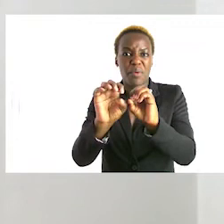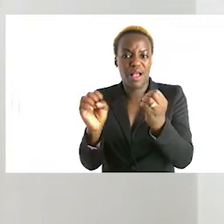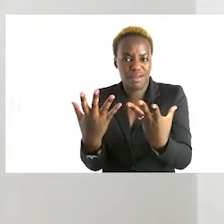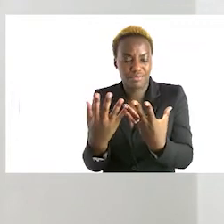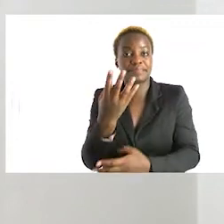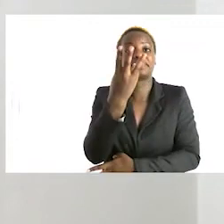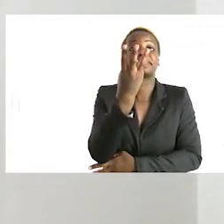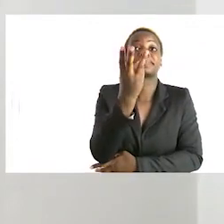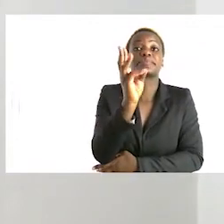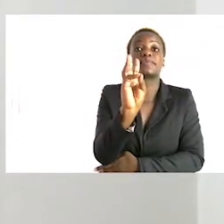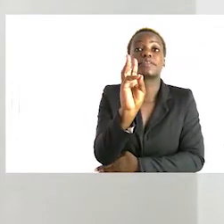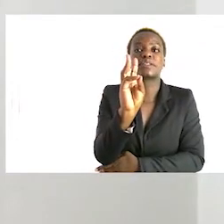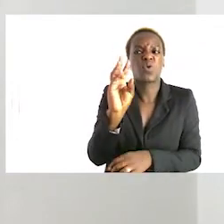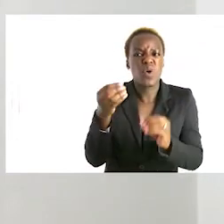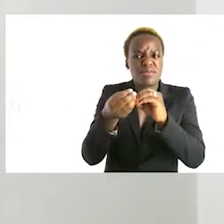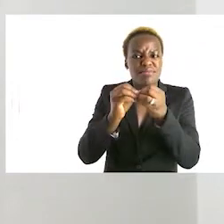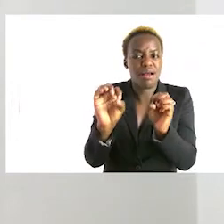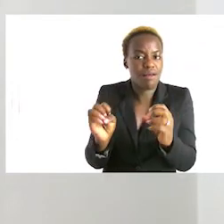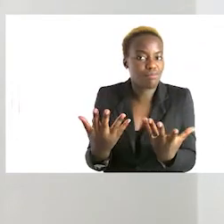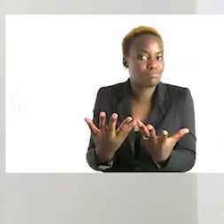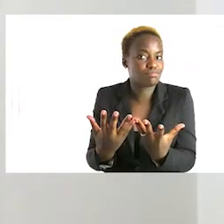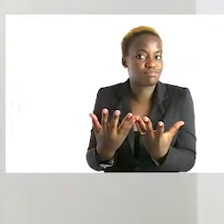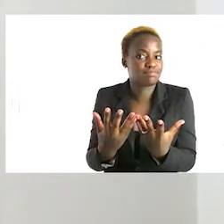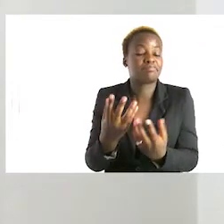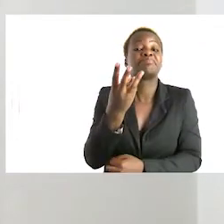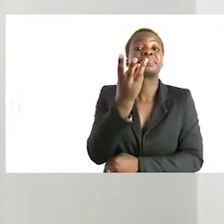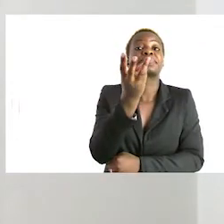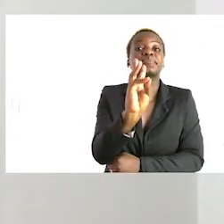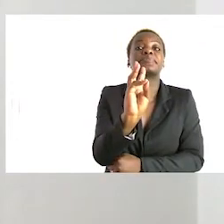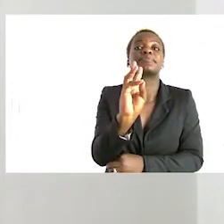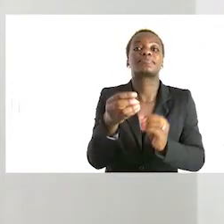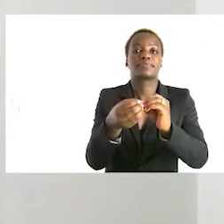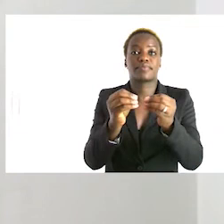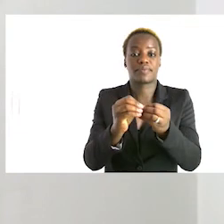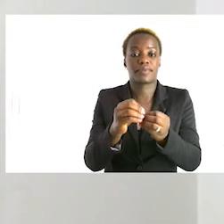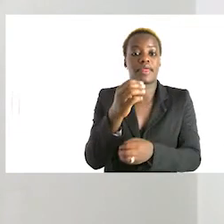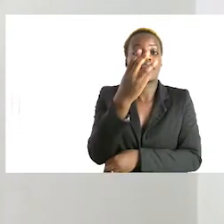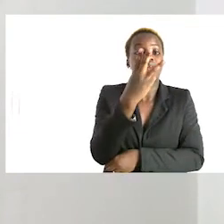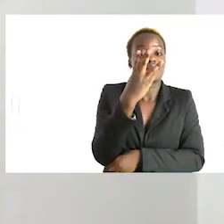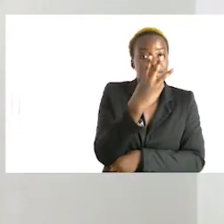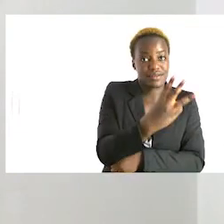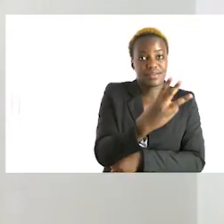So how many numbers do we find there? 6 numbers.